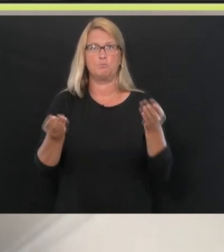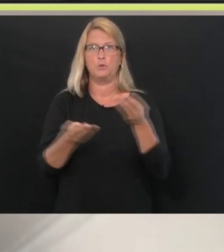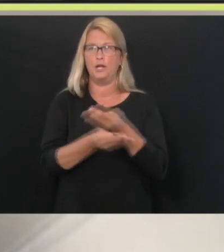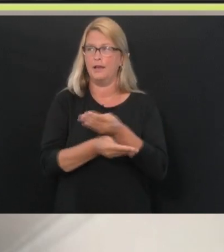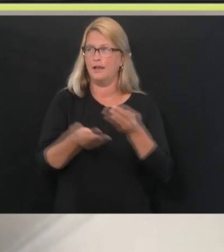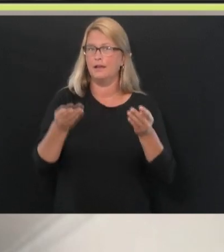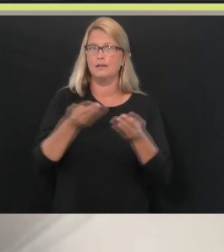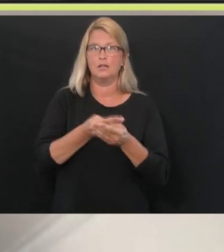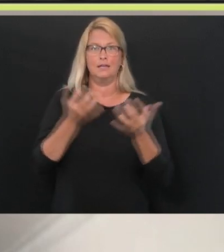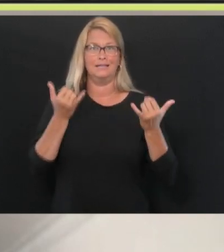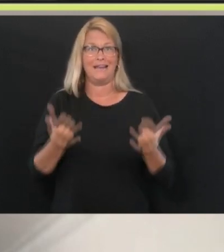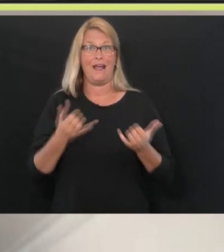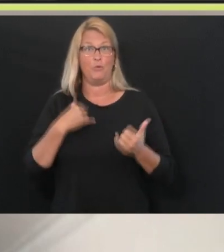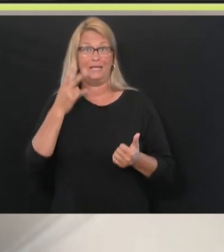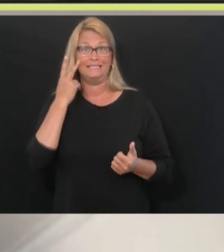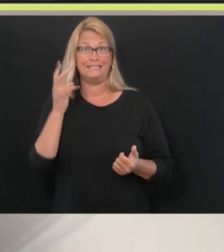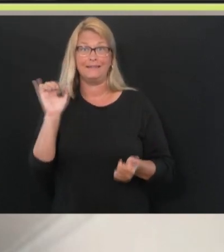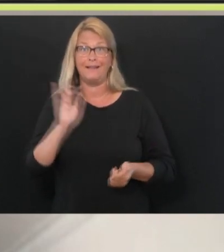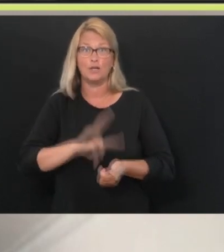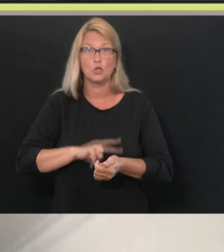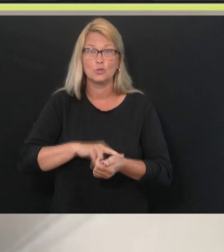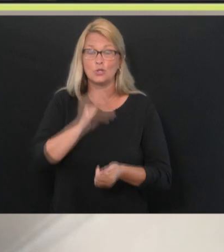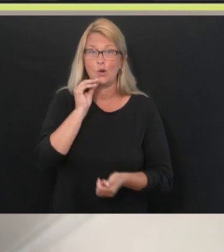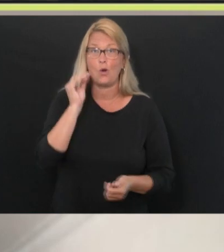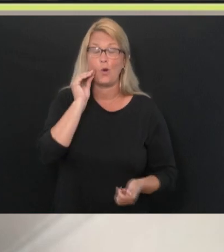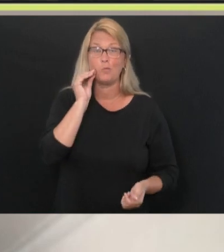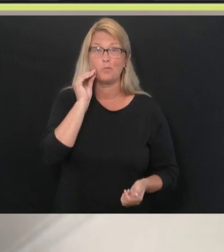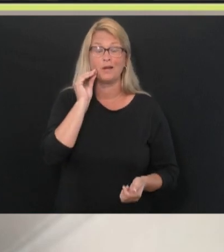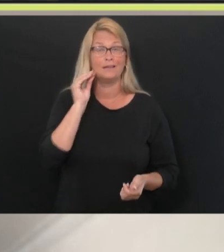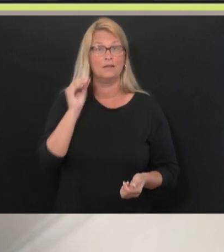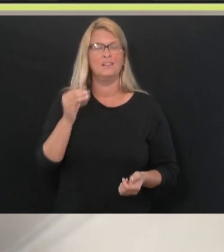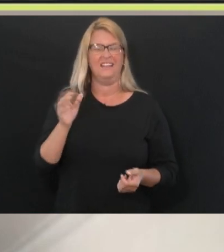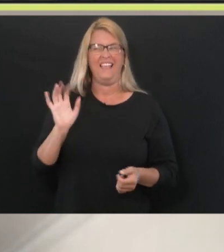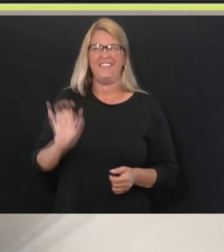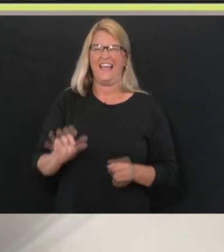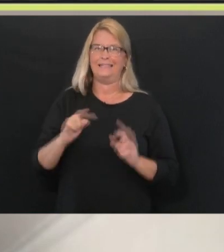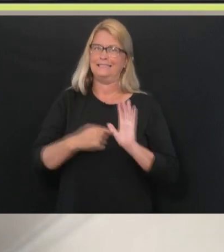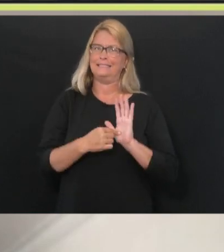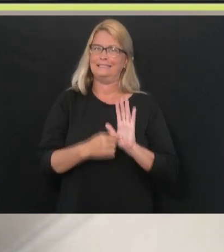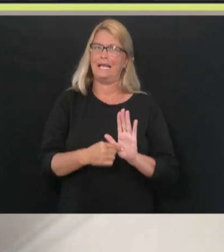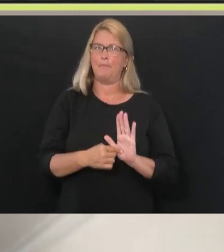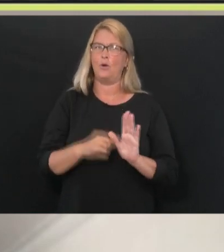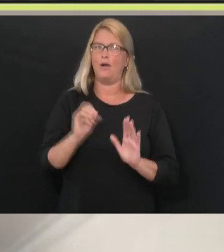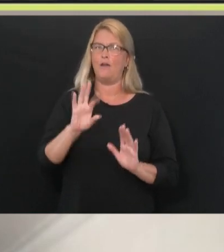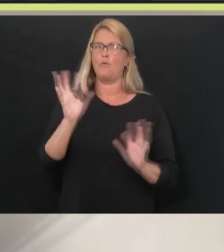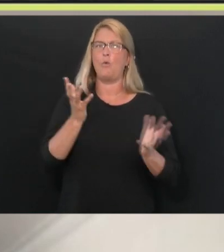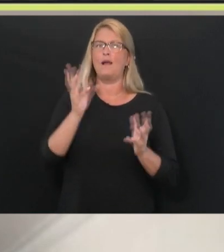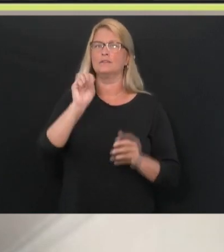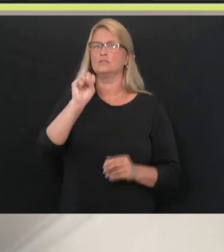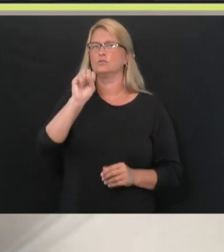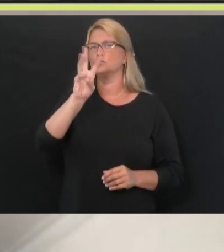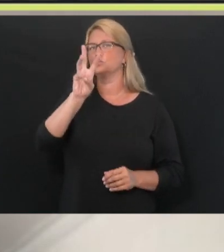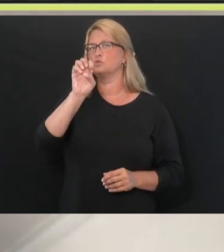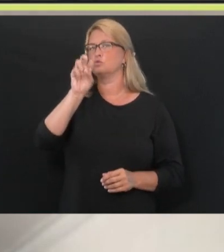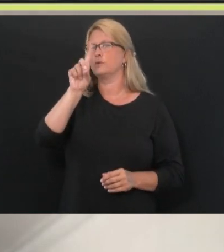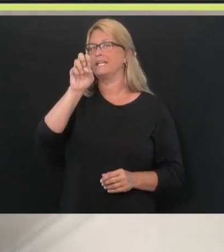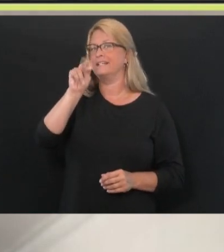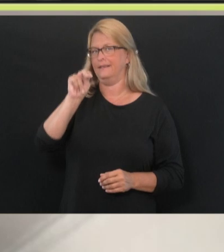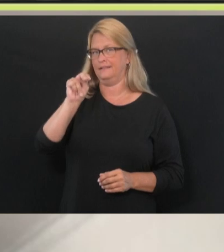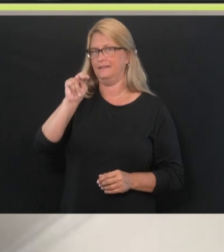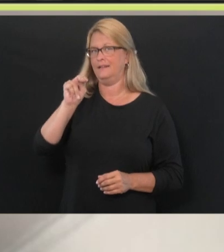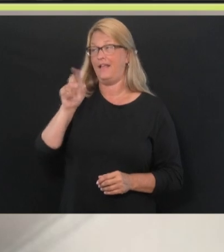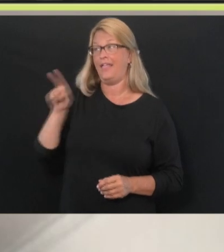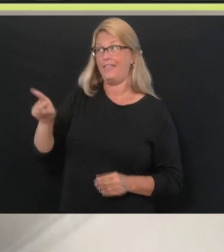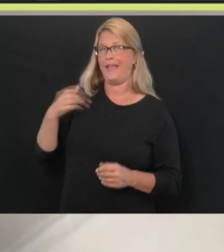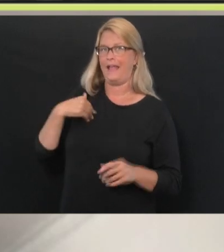these congregate settings. And that's similar to what Sweden has seen as well. You can't you can't just